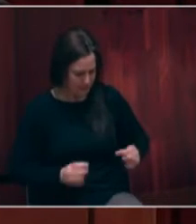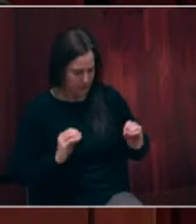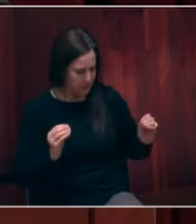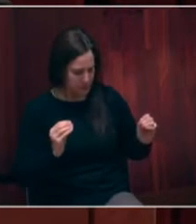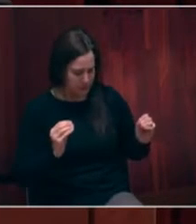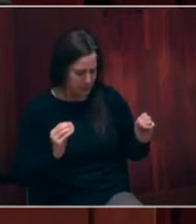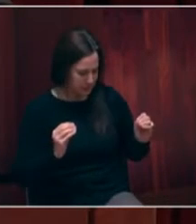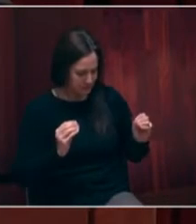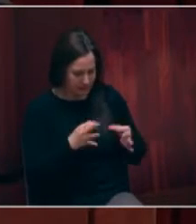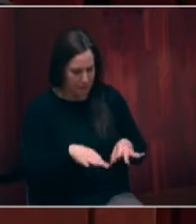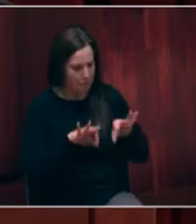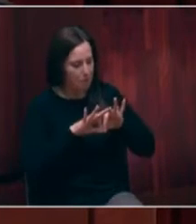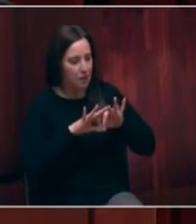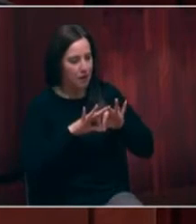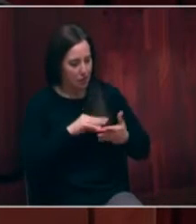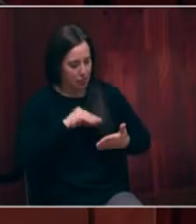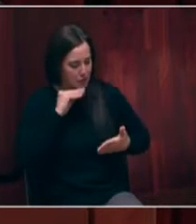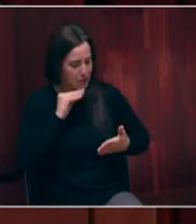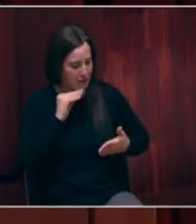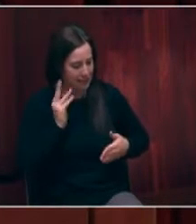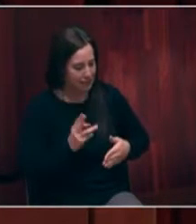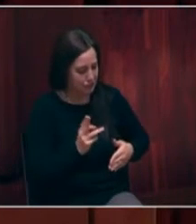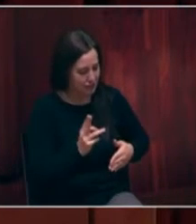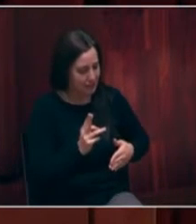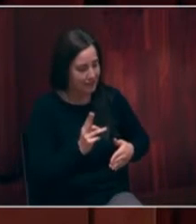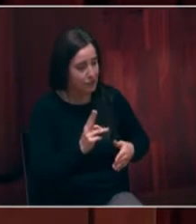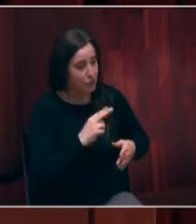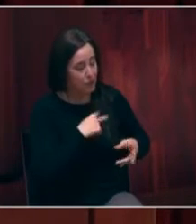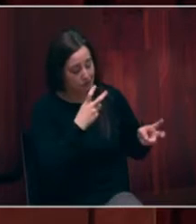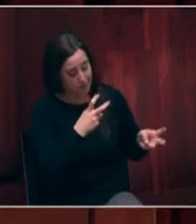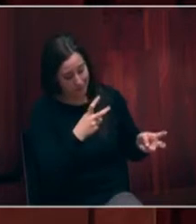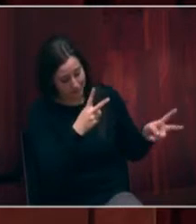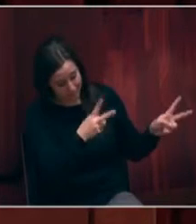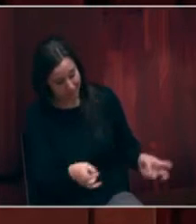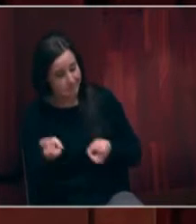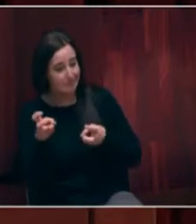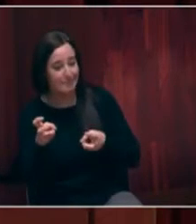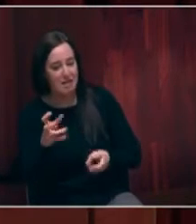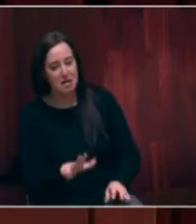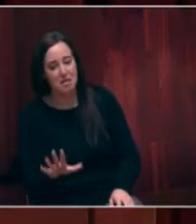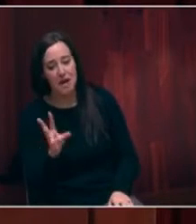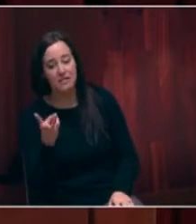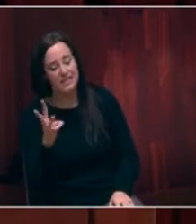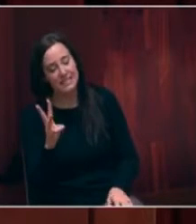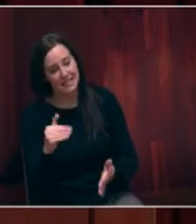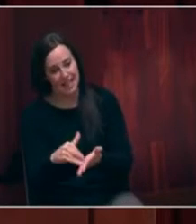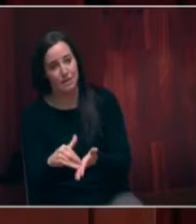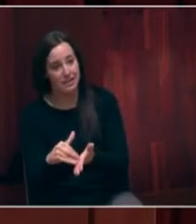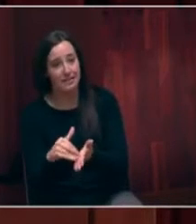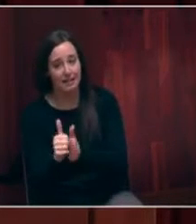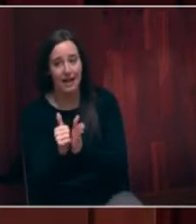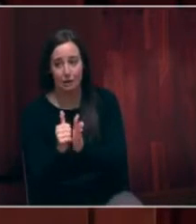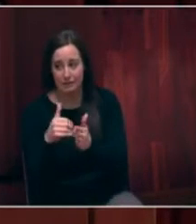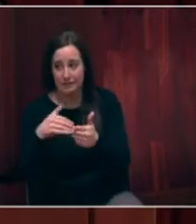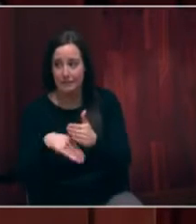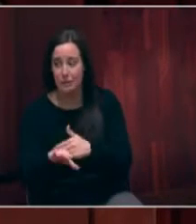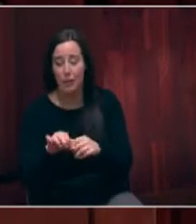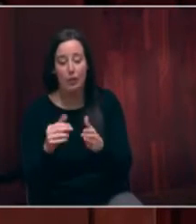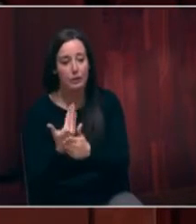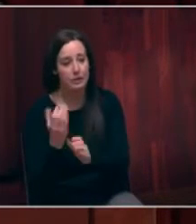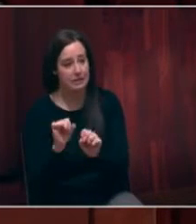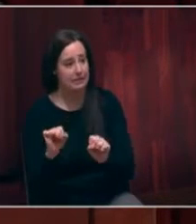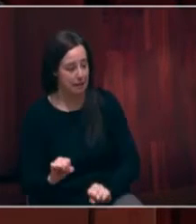history, we imported about 16,000 accounts into the new system. A lot of that was people that would